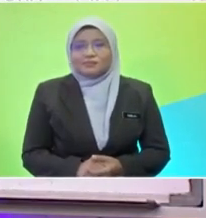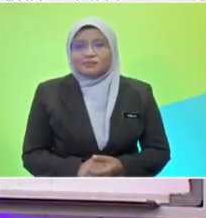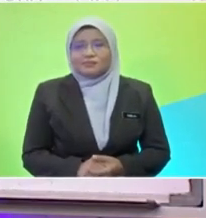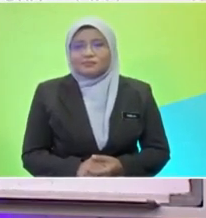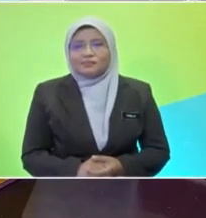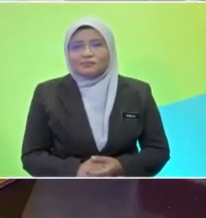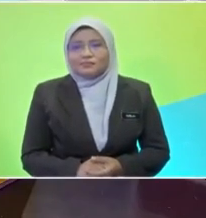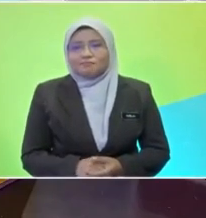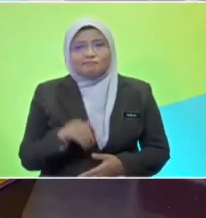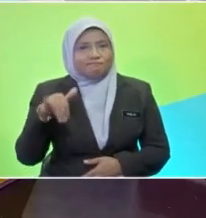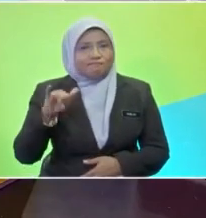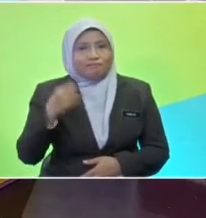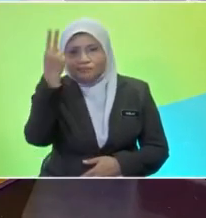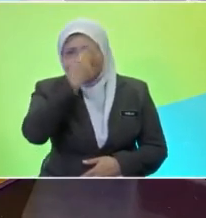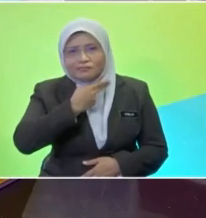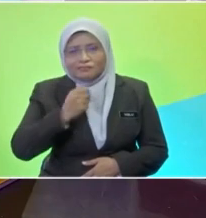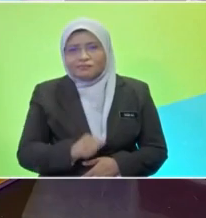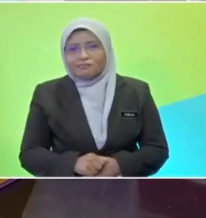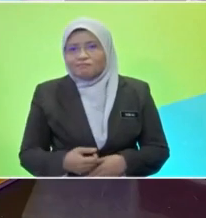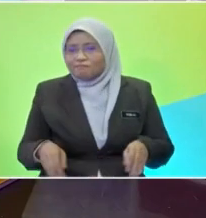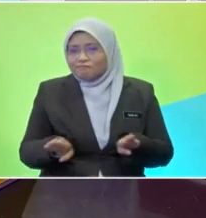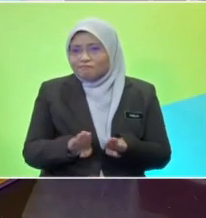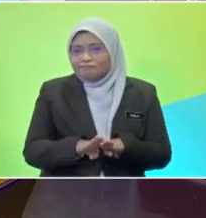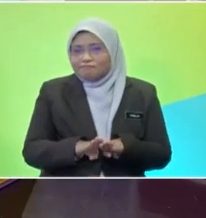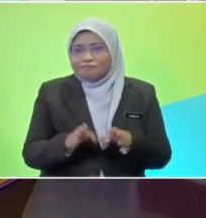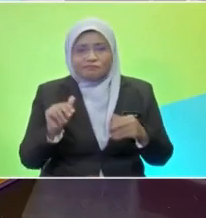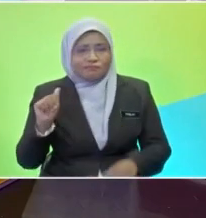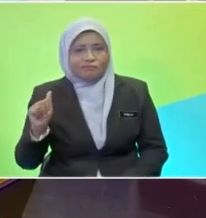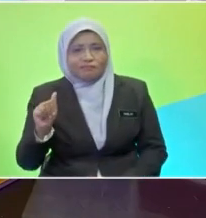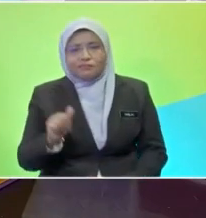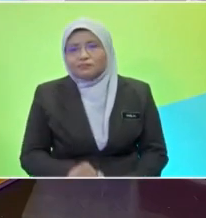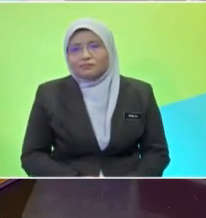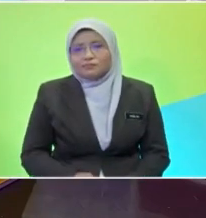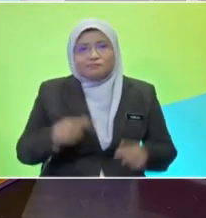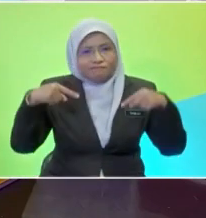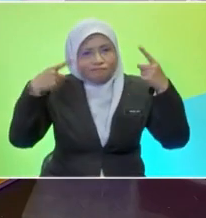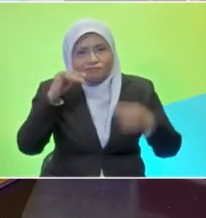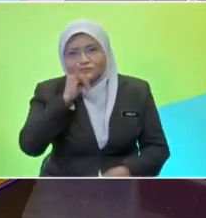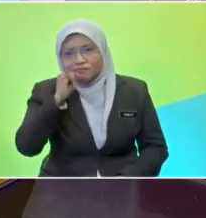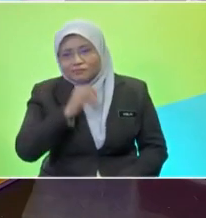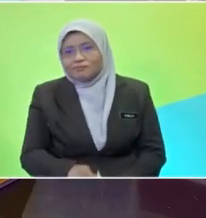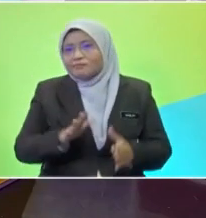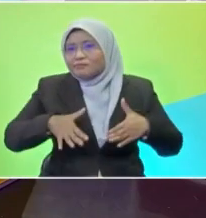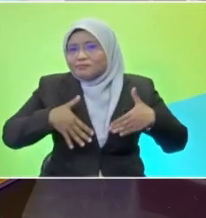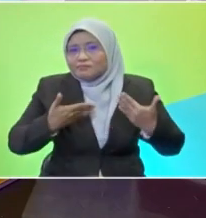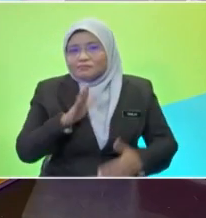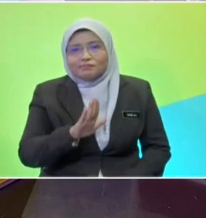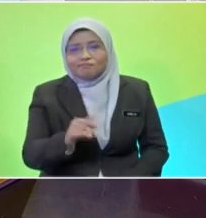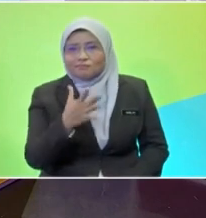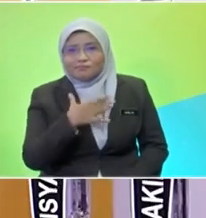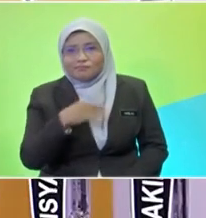right? So yes, Hanif, as a famous singer, how did your favourite singer motivate you to become a singer